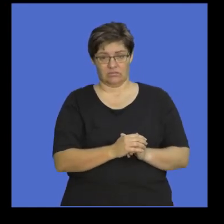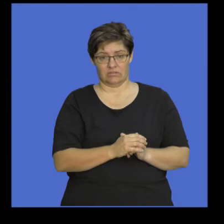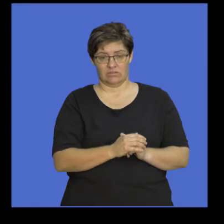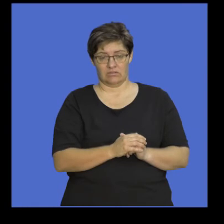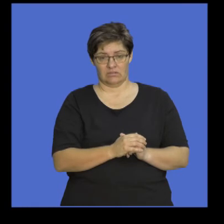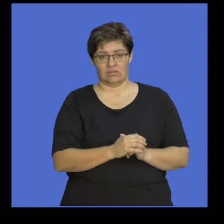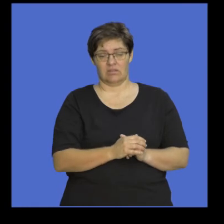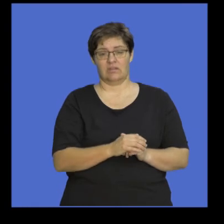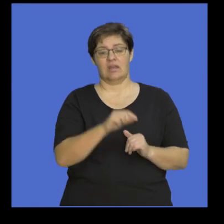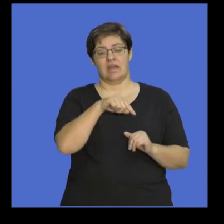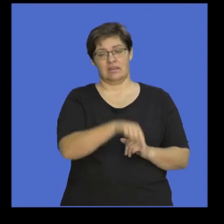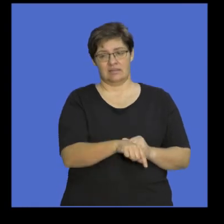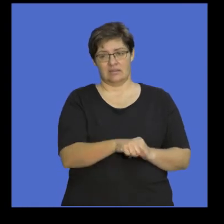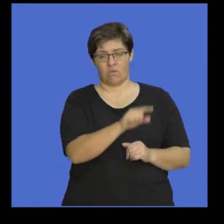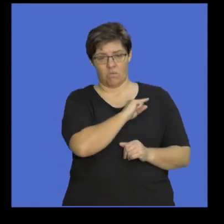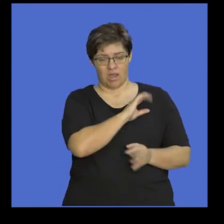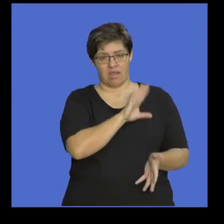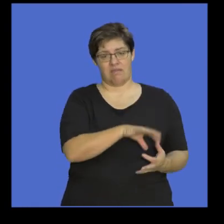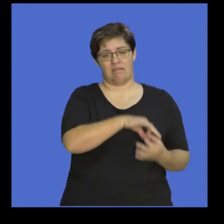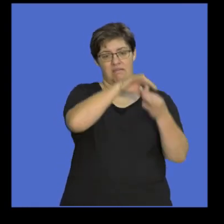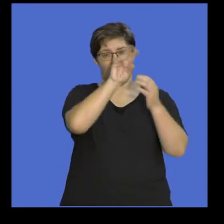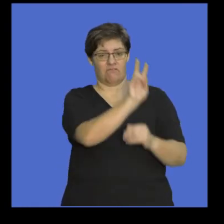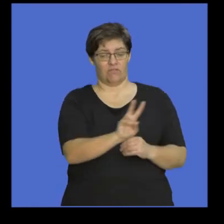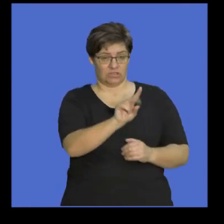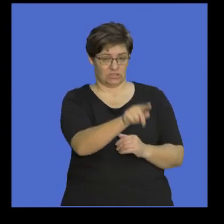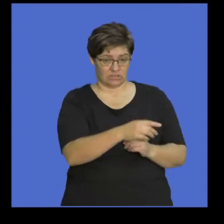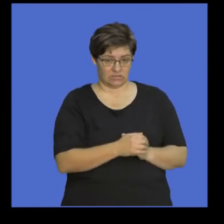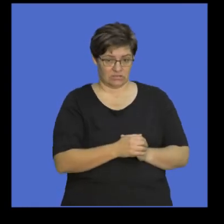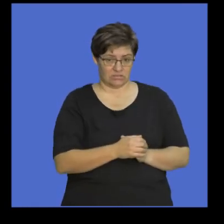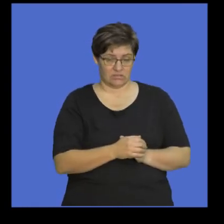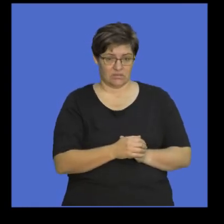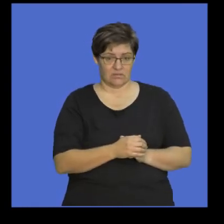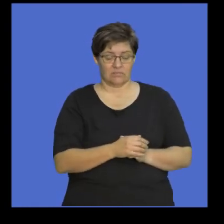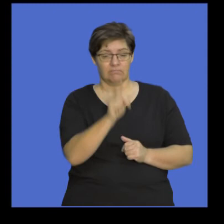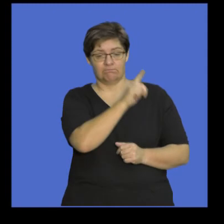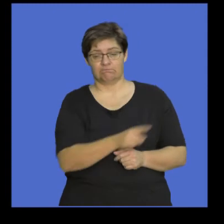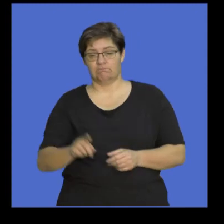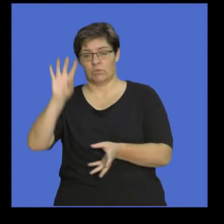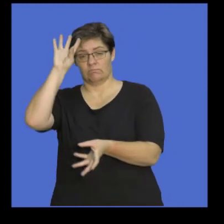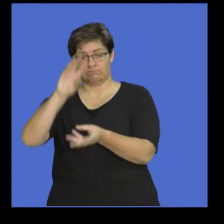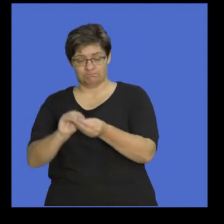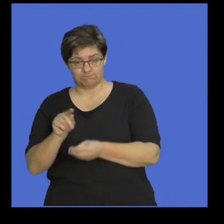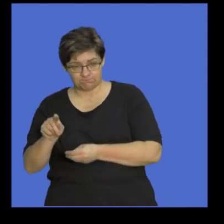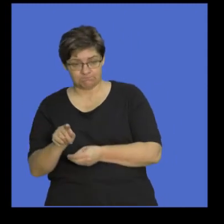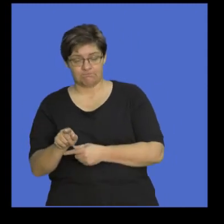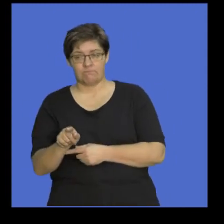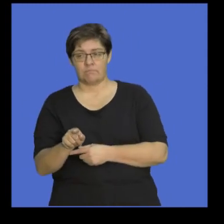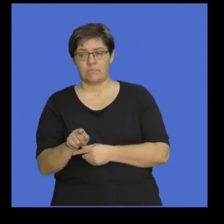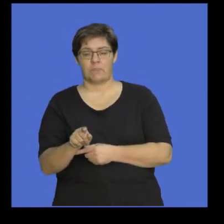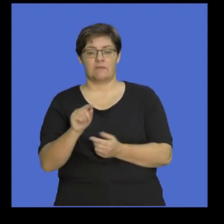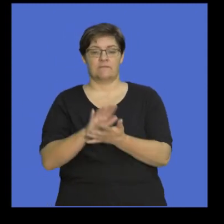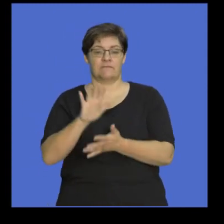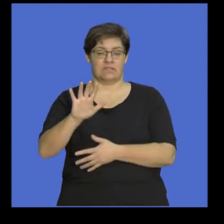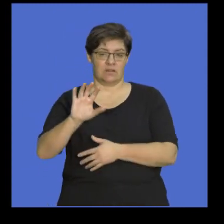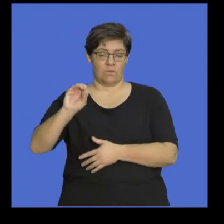ohms. Okay, 6 volts rather, because that's the voltage, right? So, and then the total that I'm trying to refer to is actually